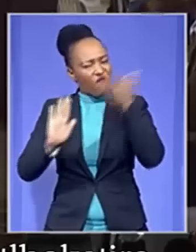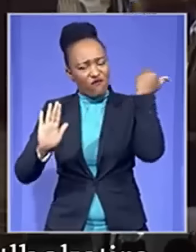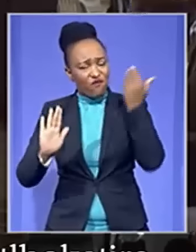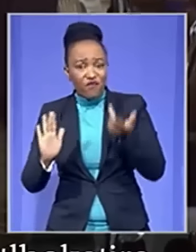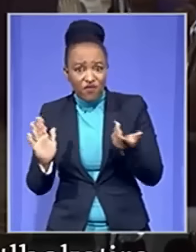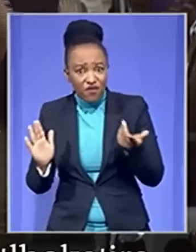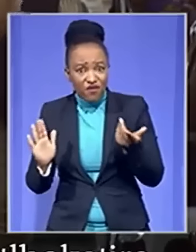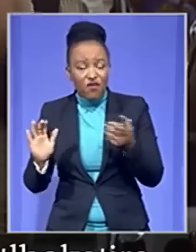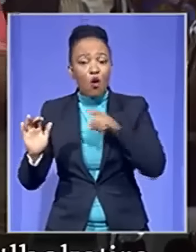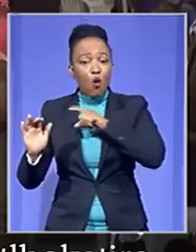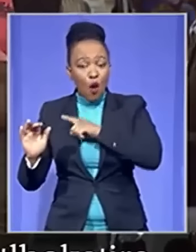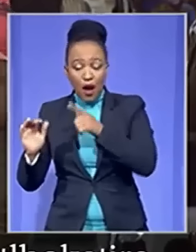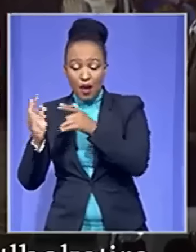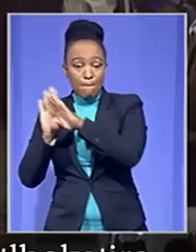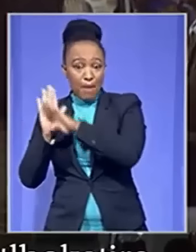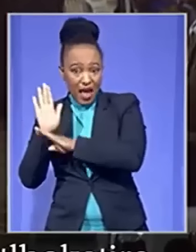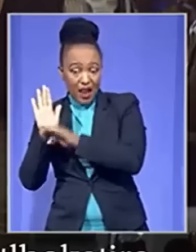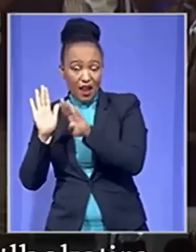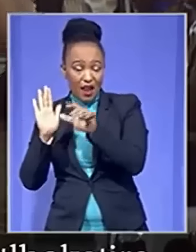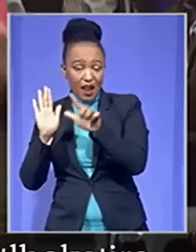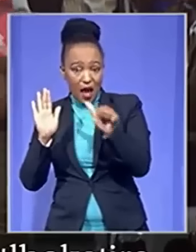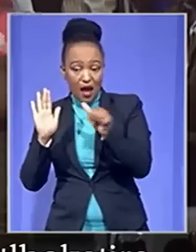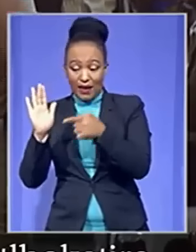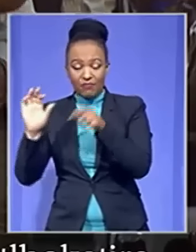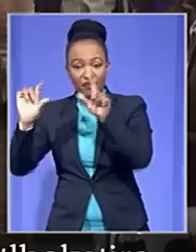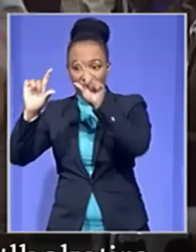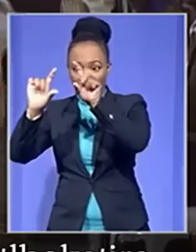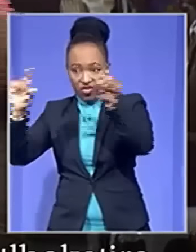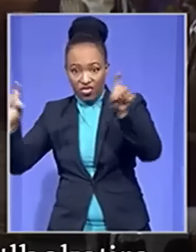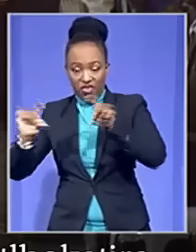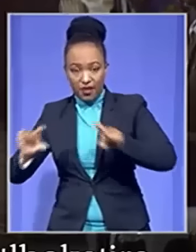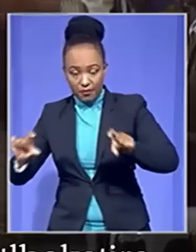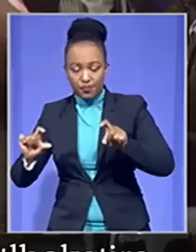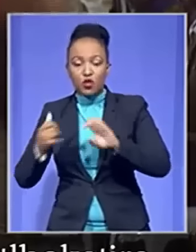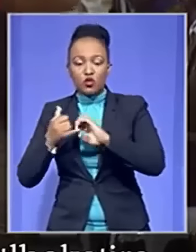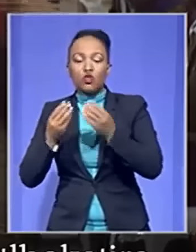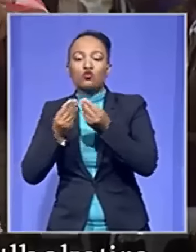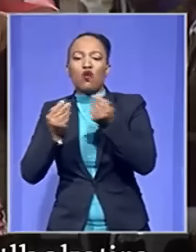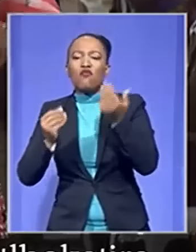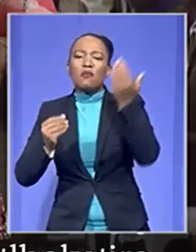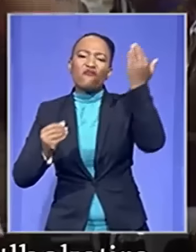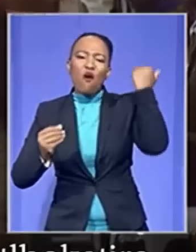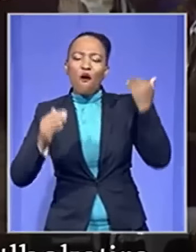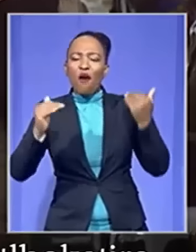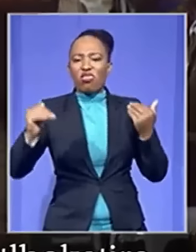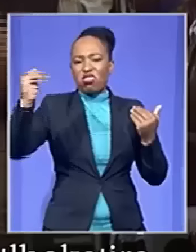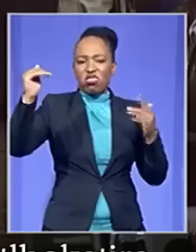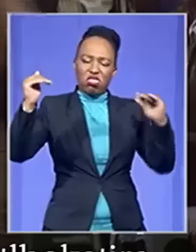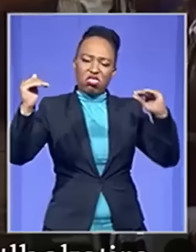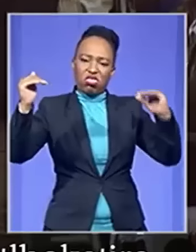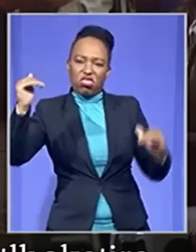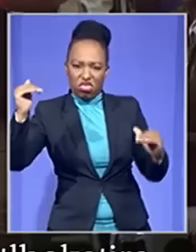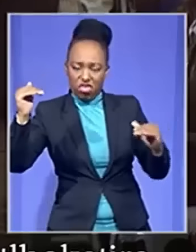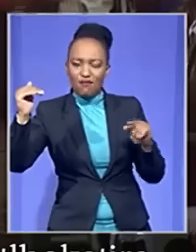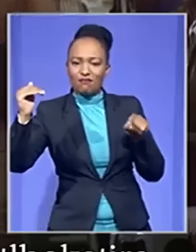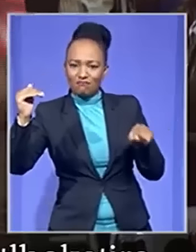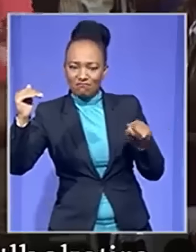clauses are meant to address some of the injustices as well as